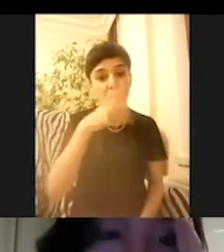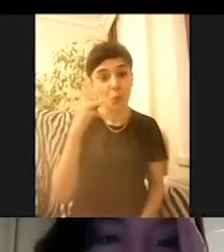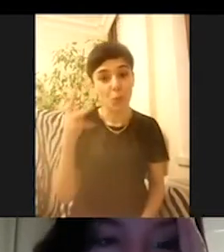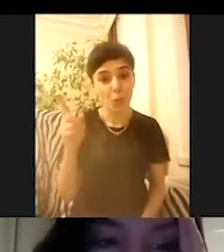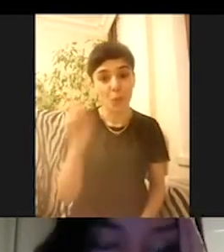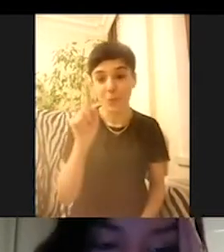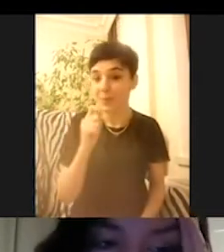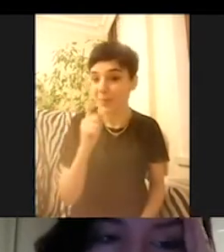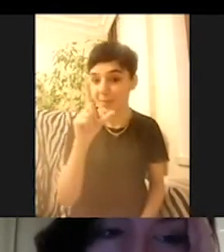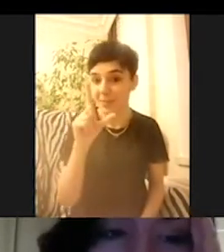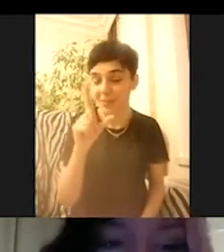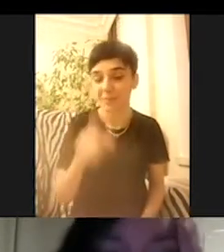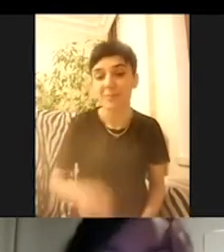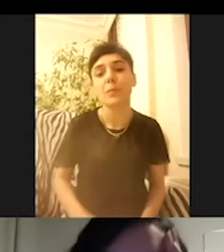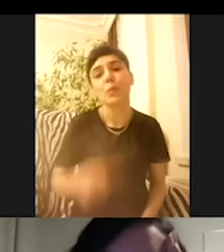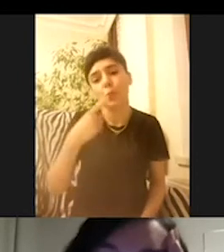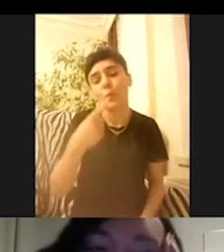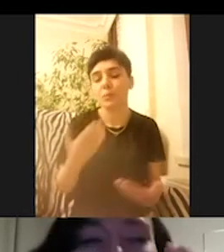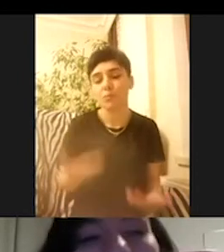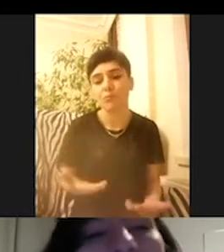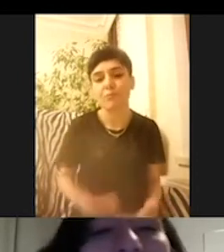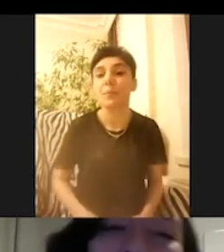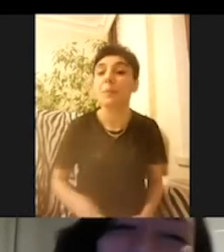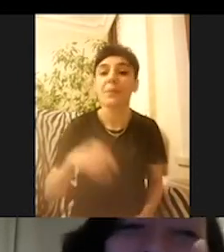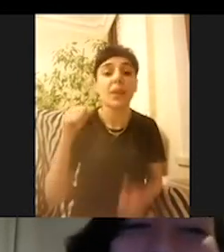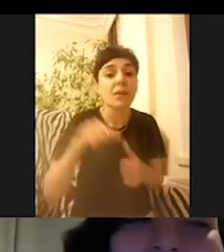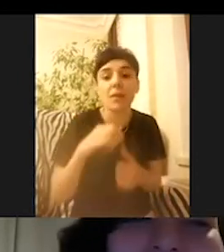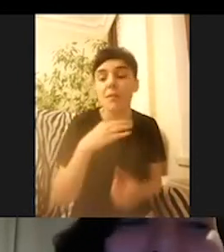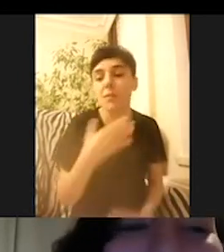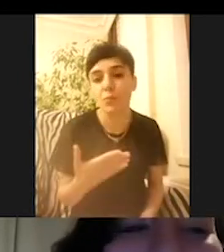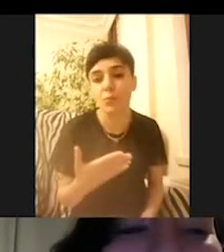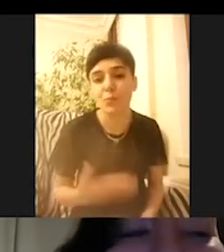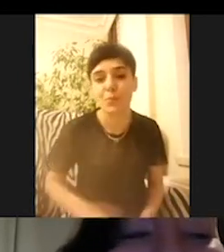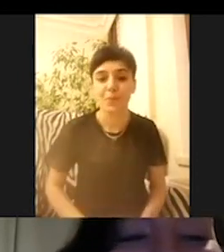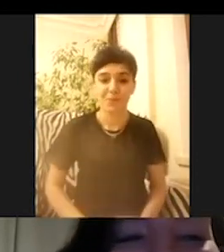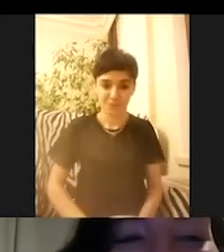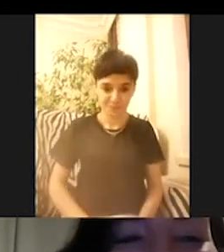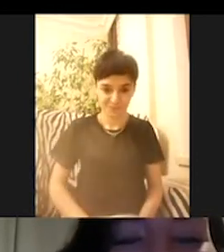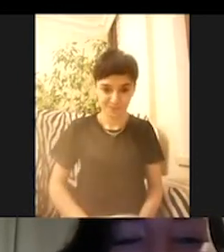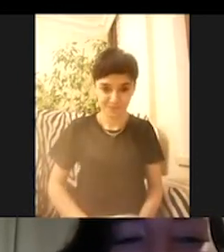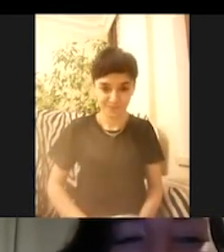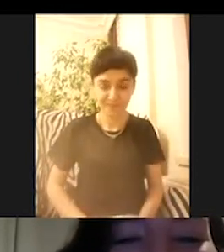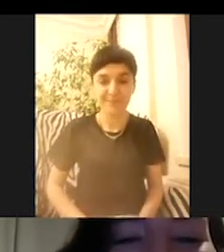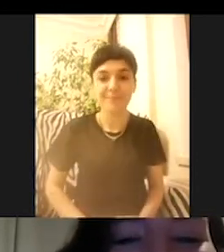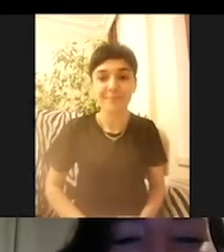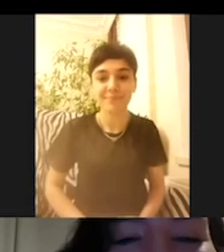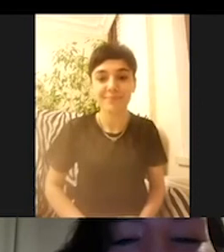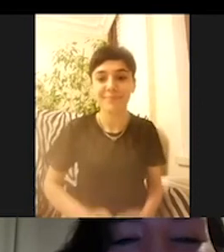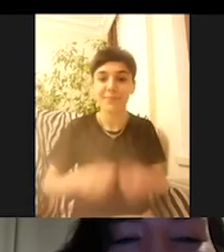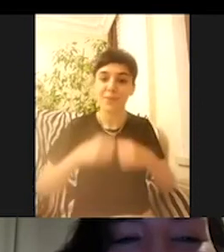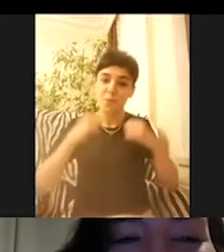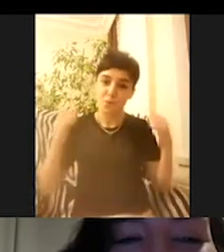would like to thank you again. And I love to celebrate Pride with you together. And let's